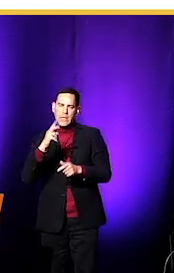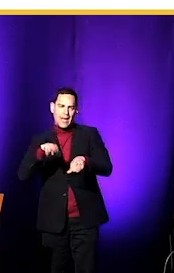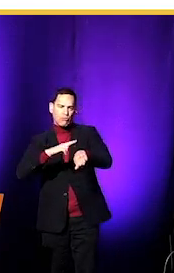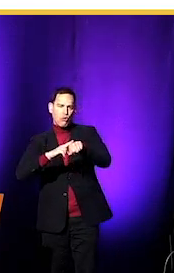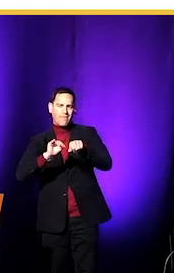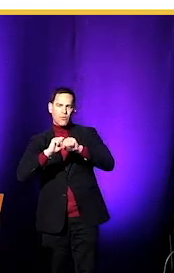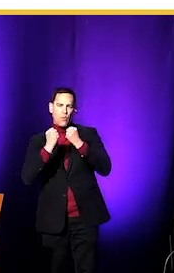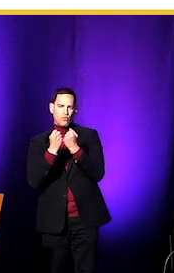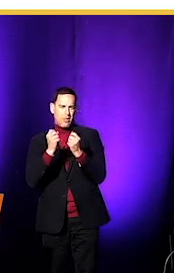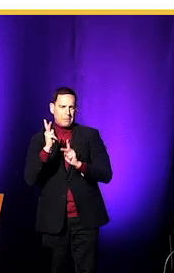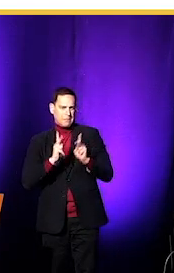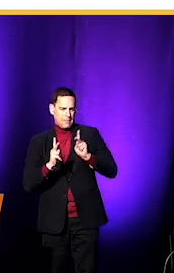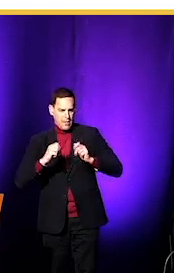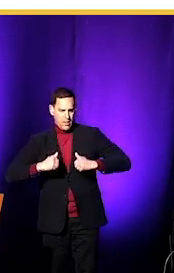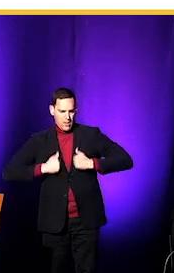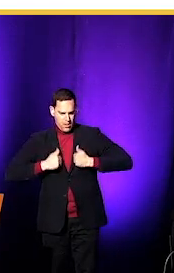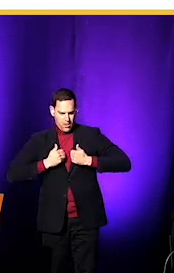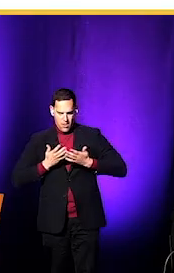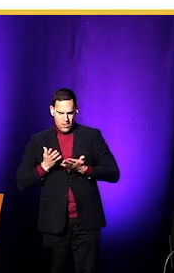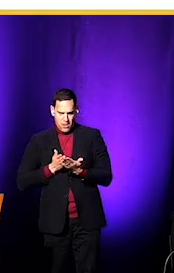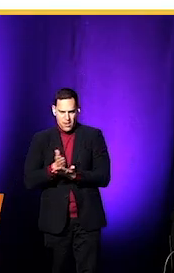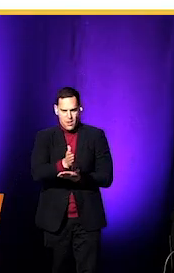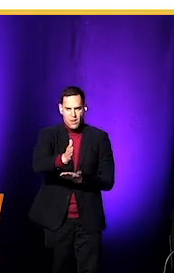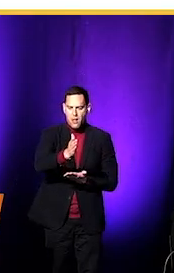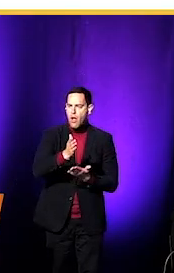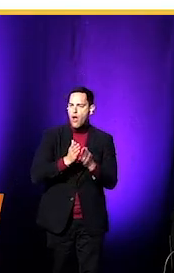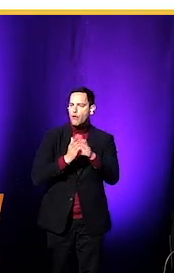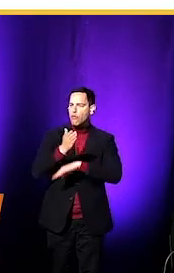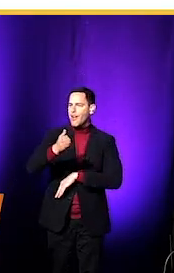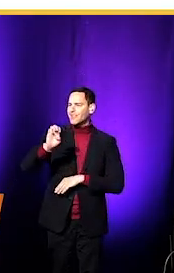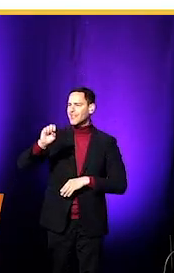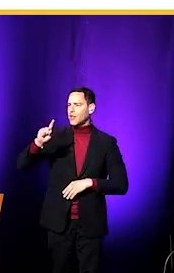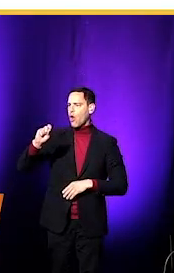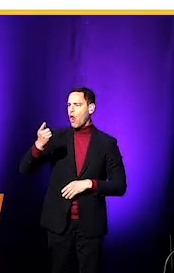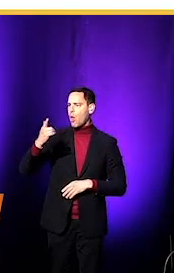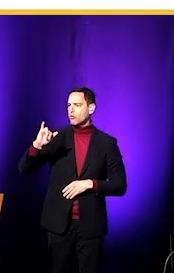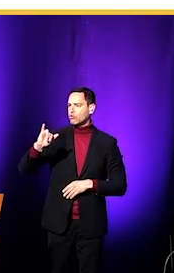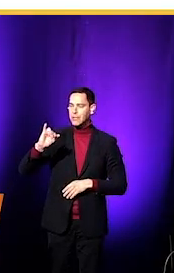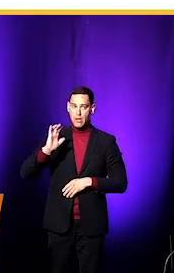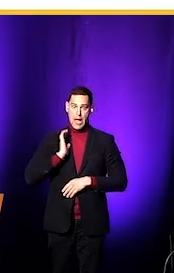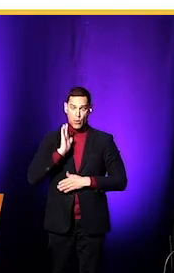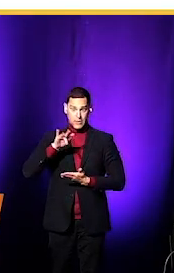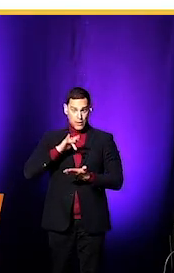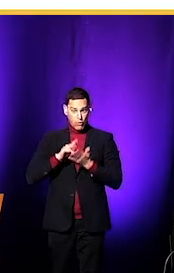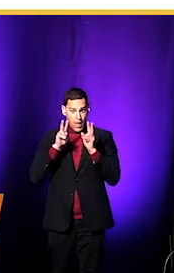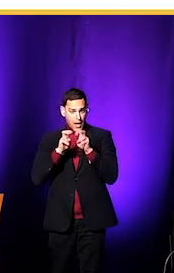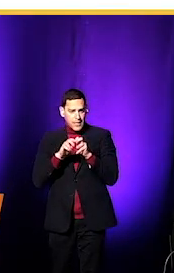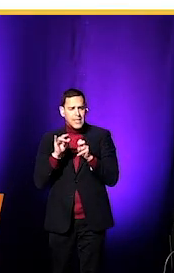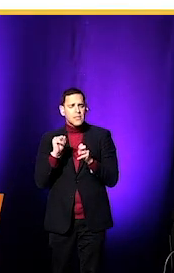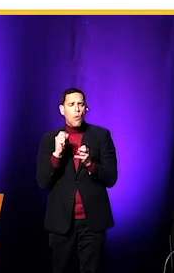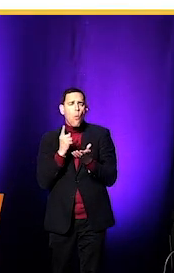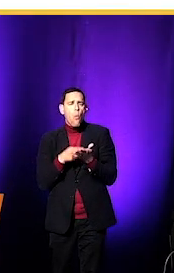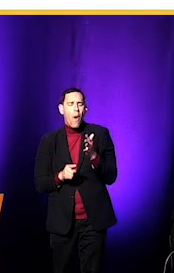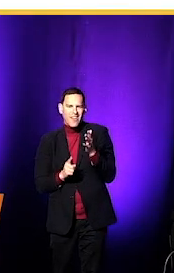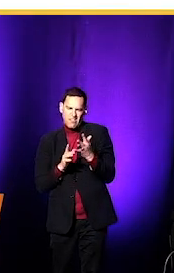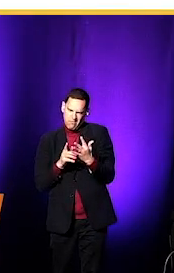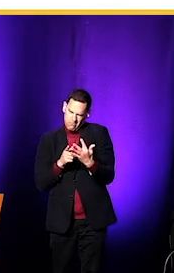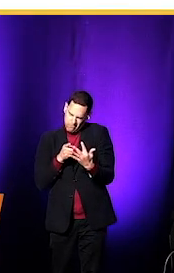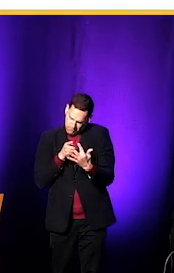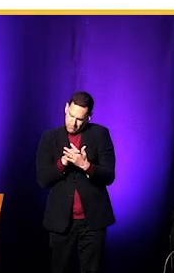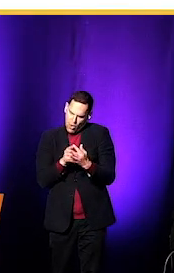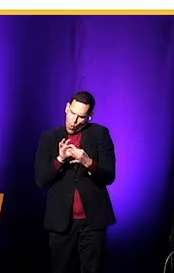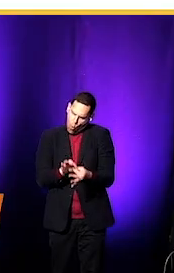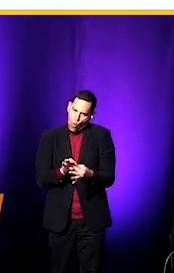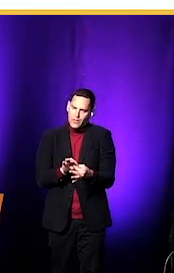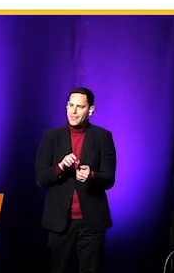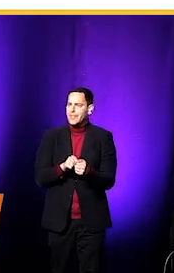the ecology. The central analytic here is on what takes hold and what is made consequential in people's movement, and